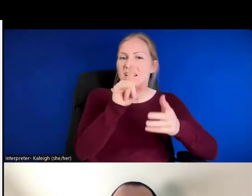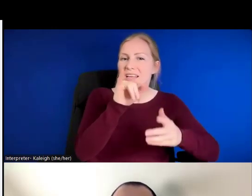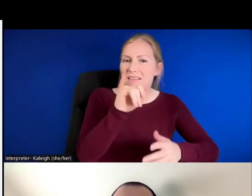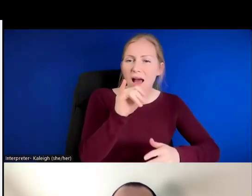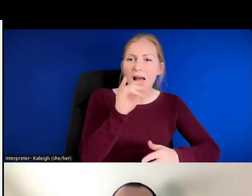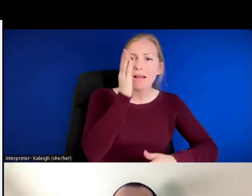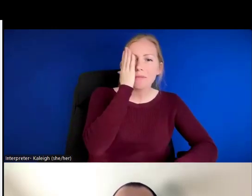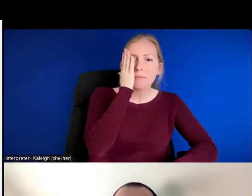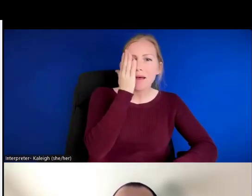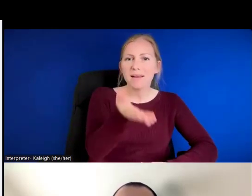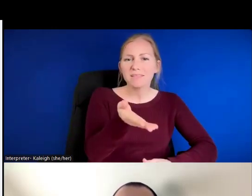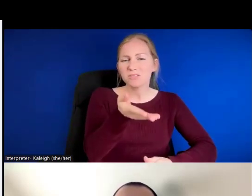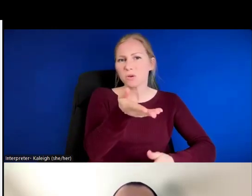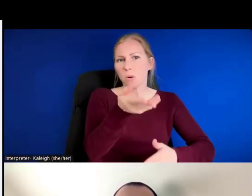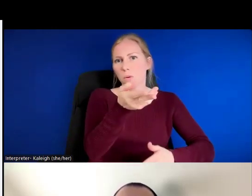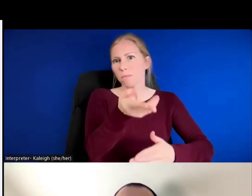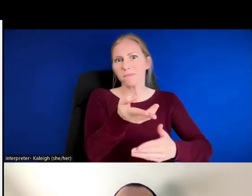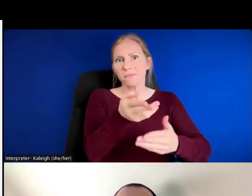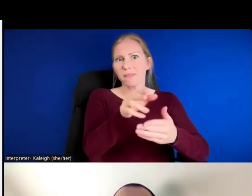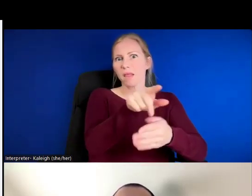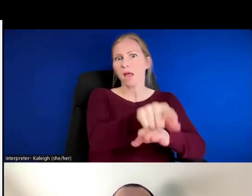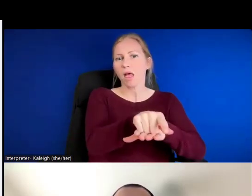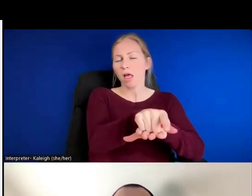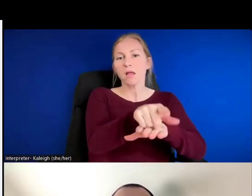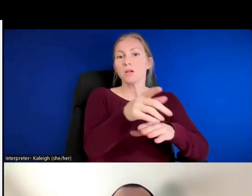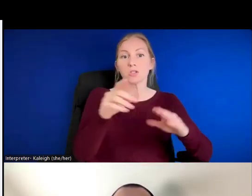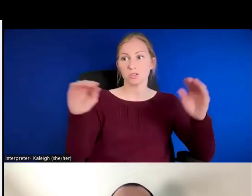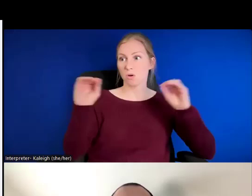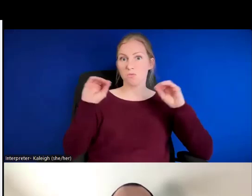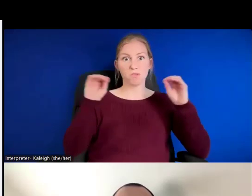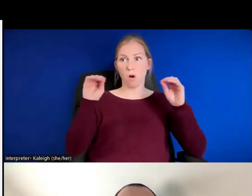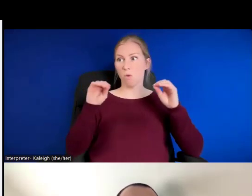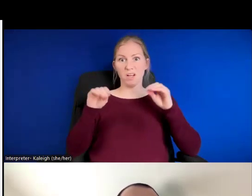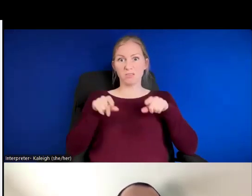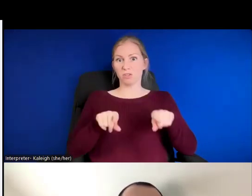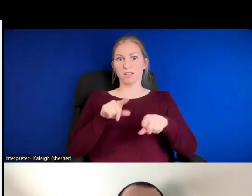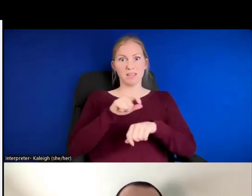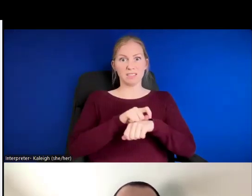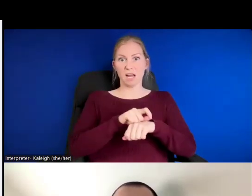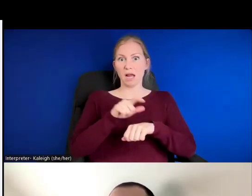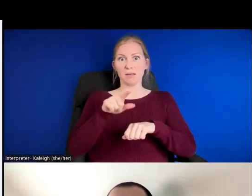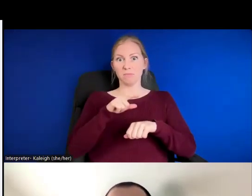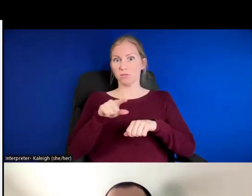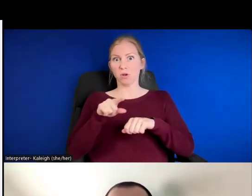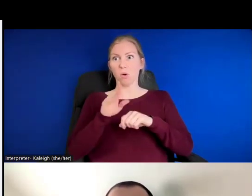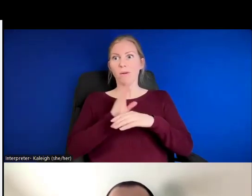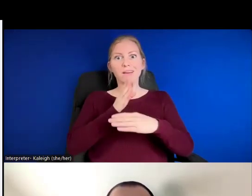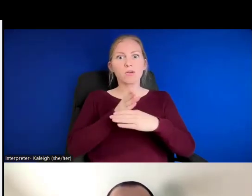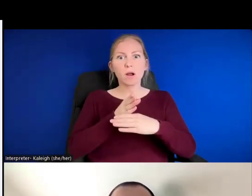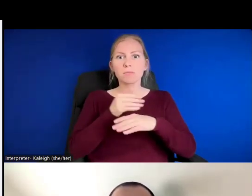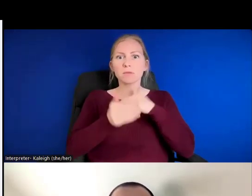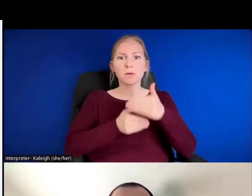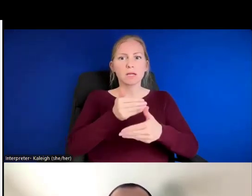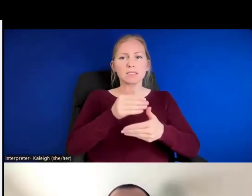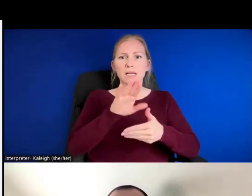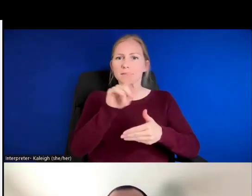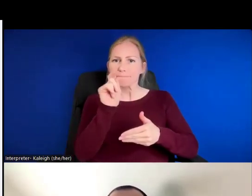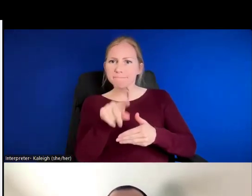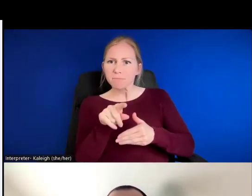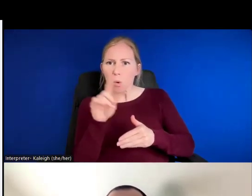And nobody during the entire time interrupts the process to ask him where it hurts or assess if he has any injuries.